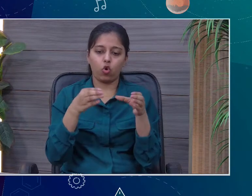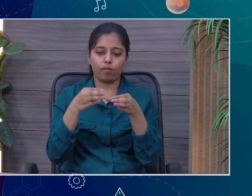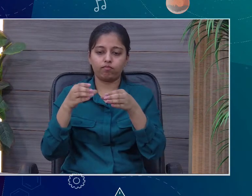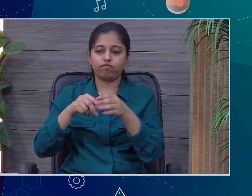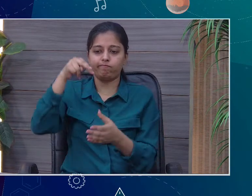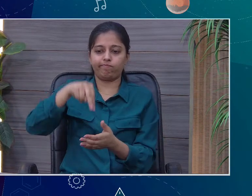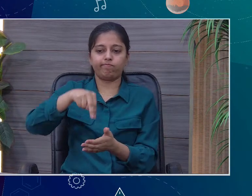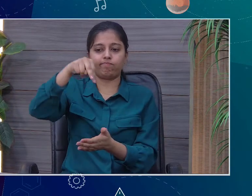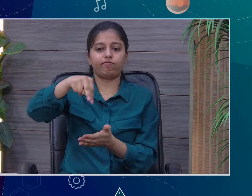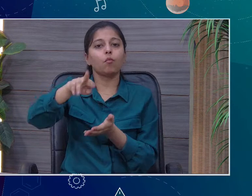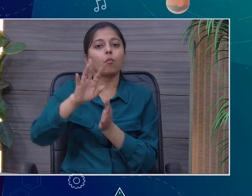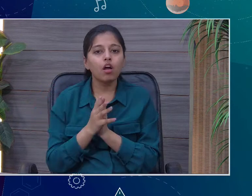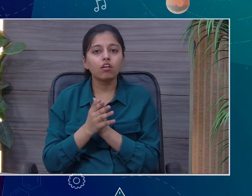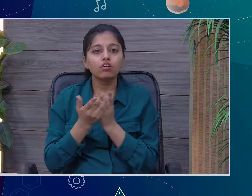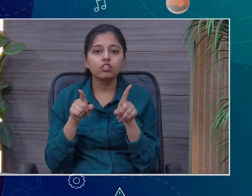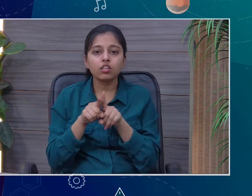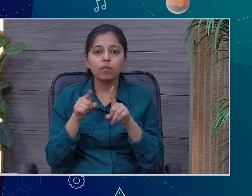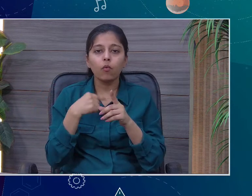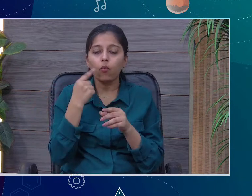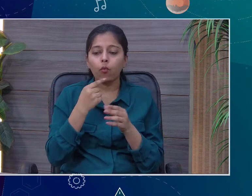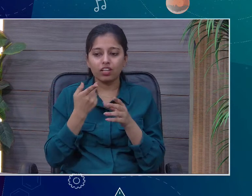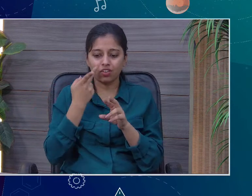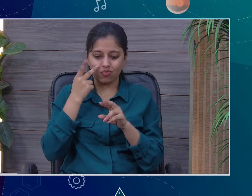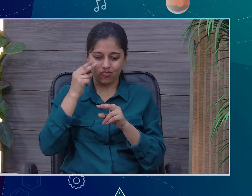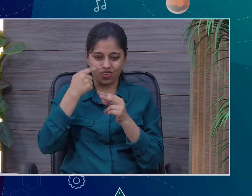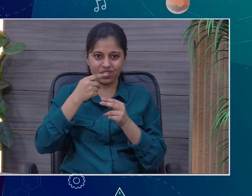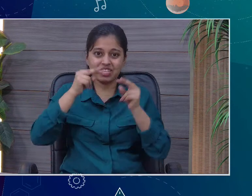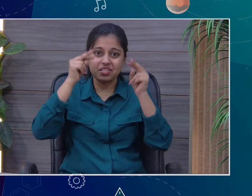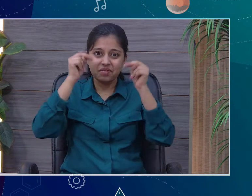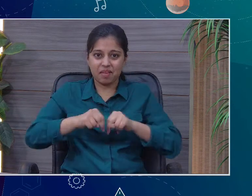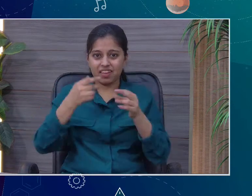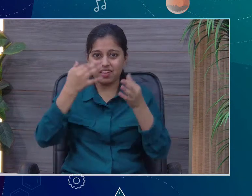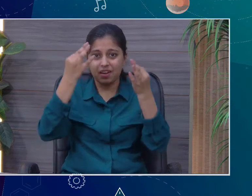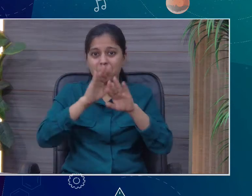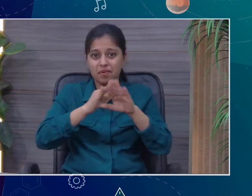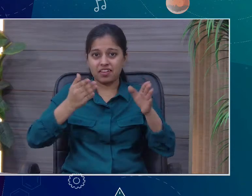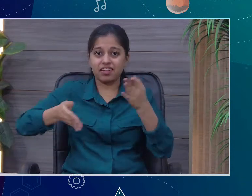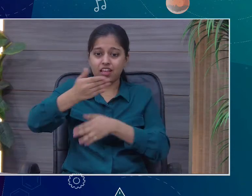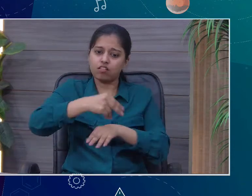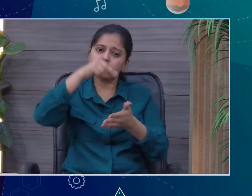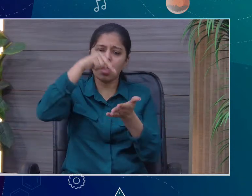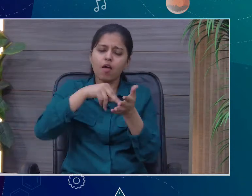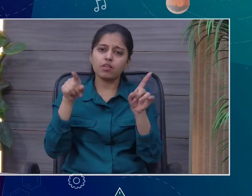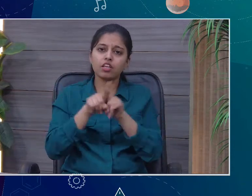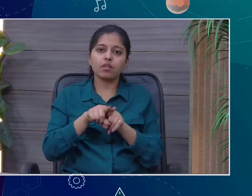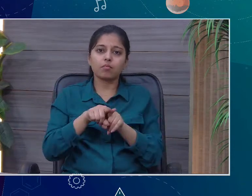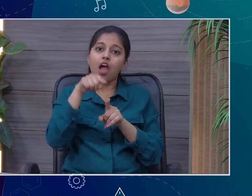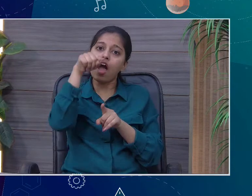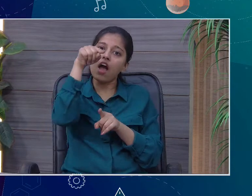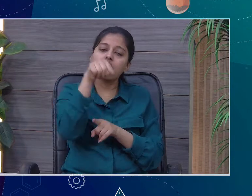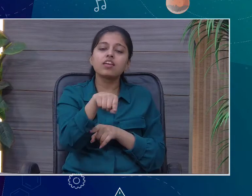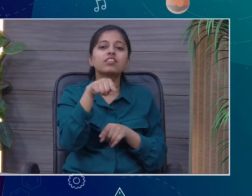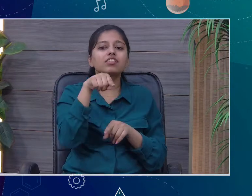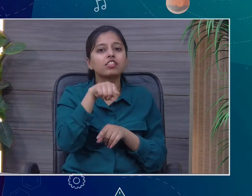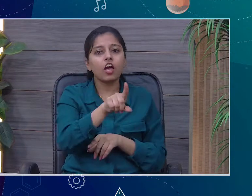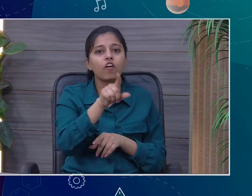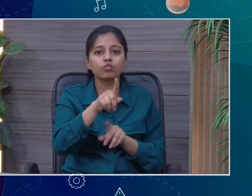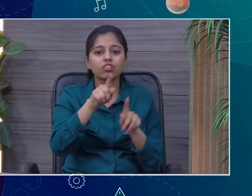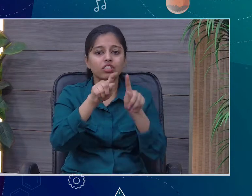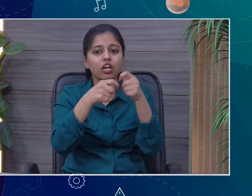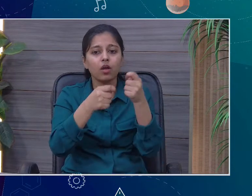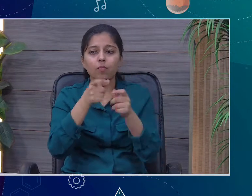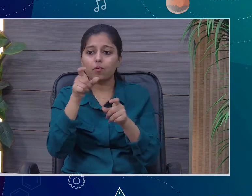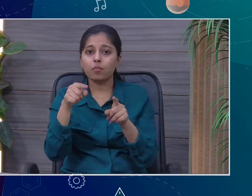when a child with special need is also jumping, his peer could tell him that your